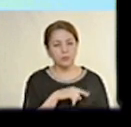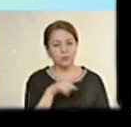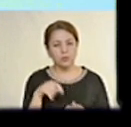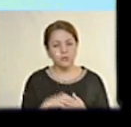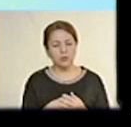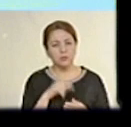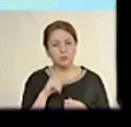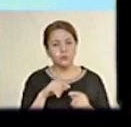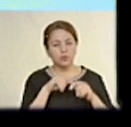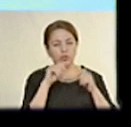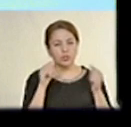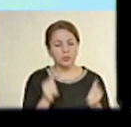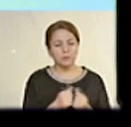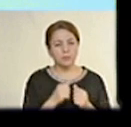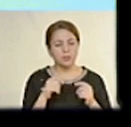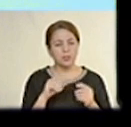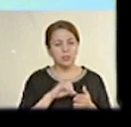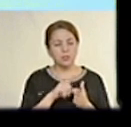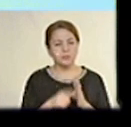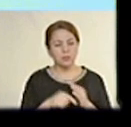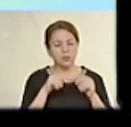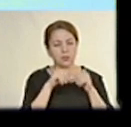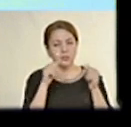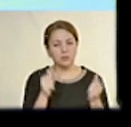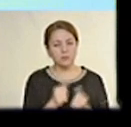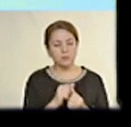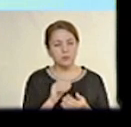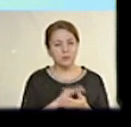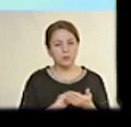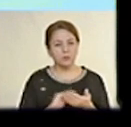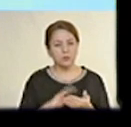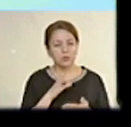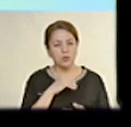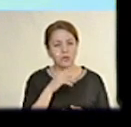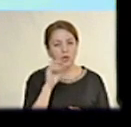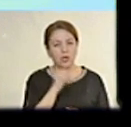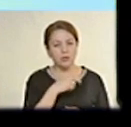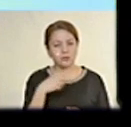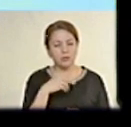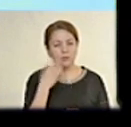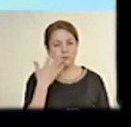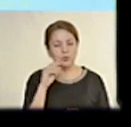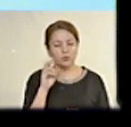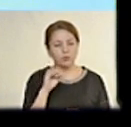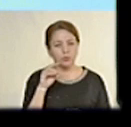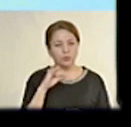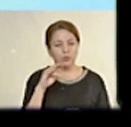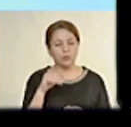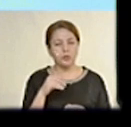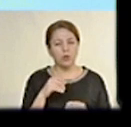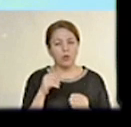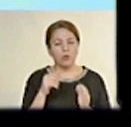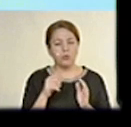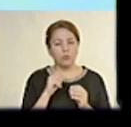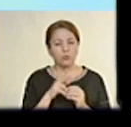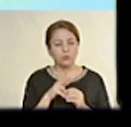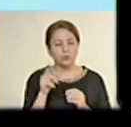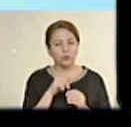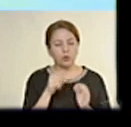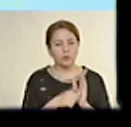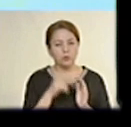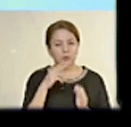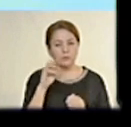mana bu shaklimiz, ya'ni geometrik shaklimizda tasvirladik. A teng ekan 5.13 dan 6 desimetrga, B